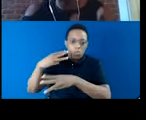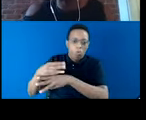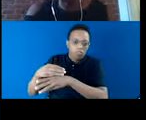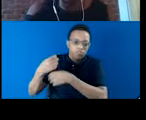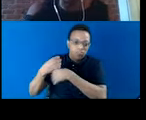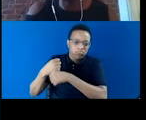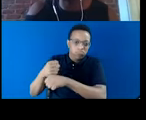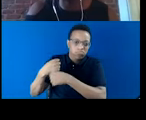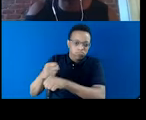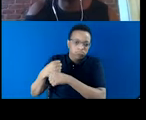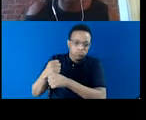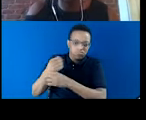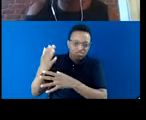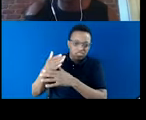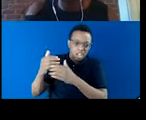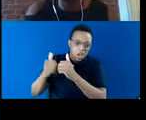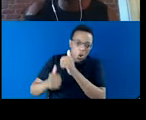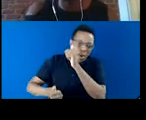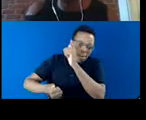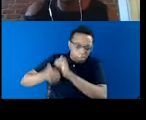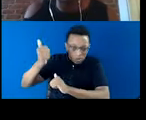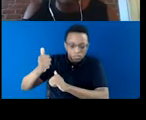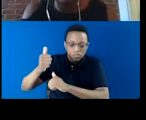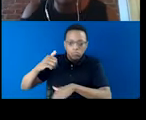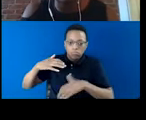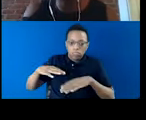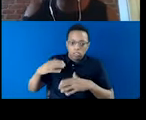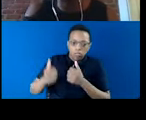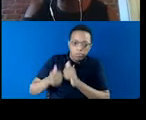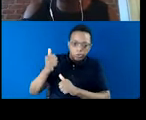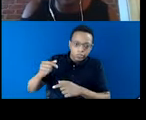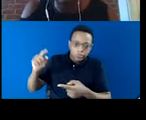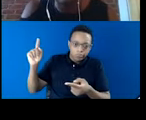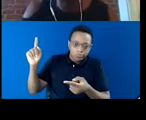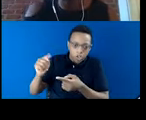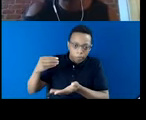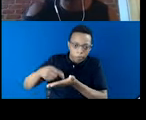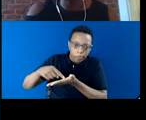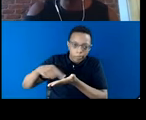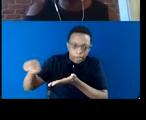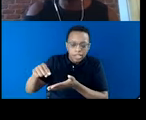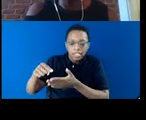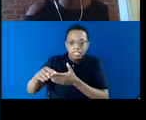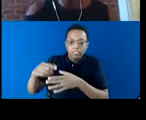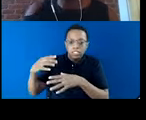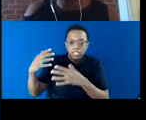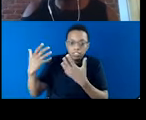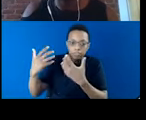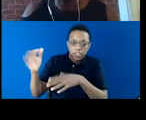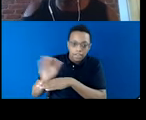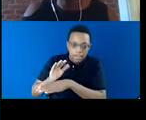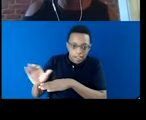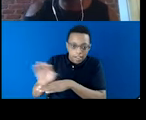vast majority and holds such a high majority of the low wage factories and the low wage jobs. And that is a